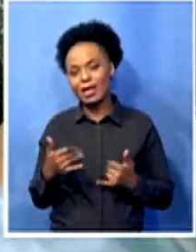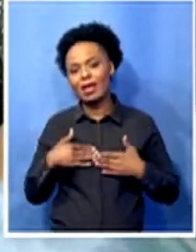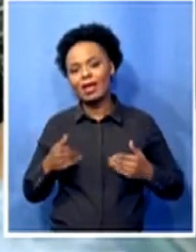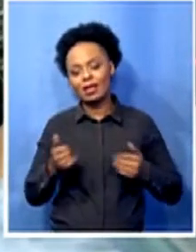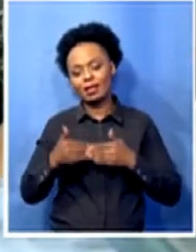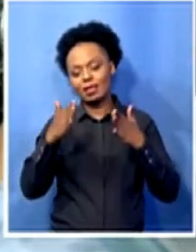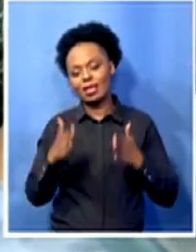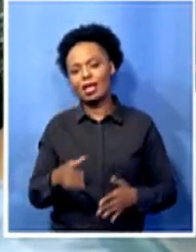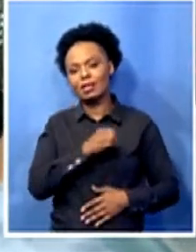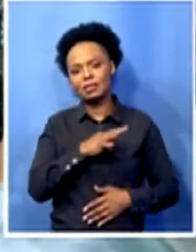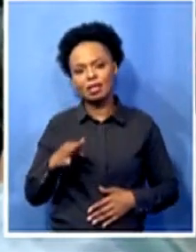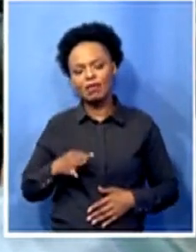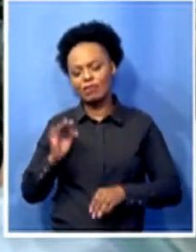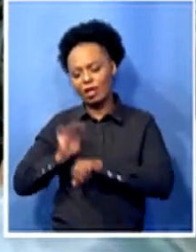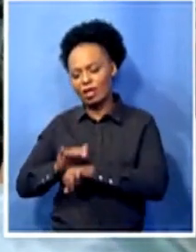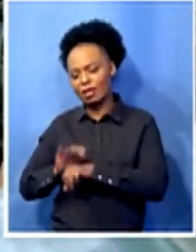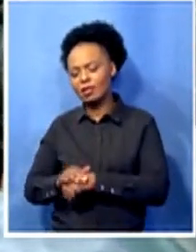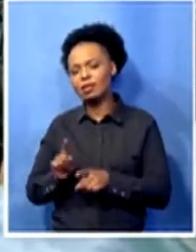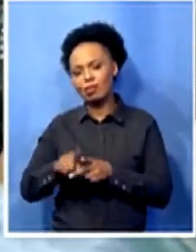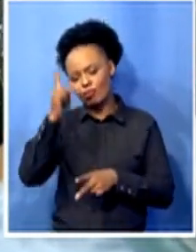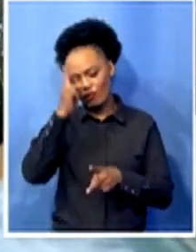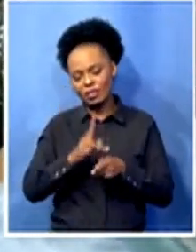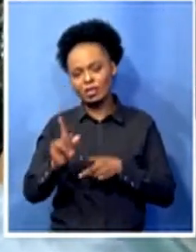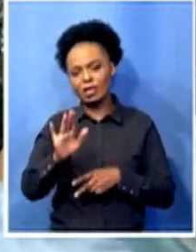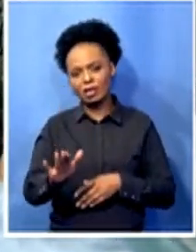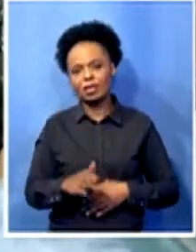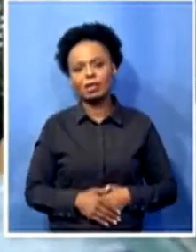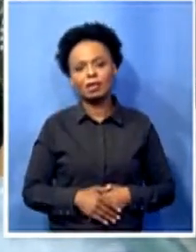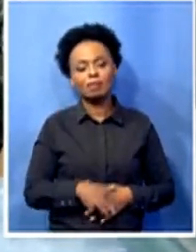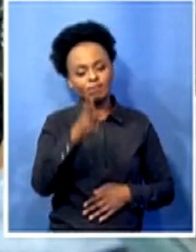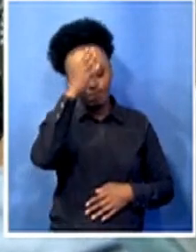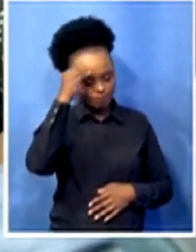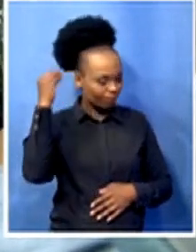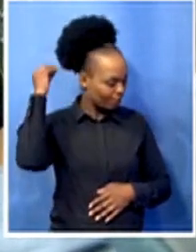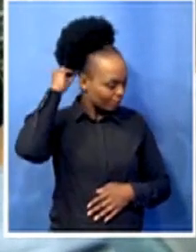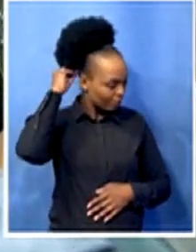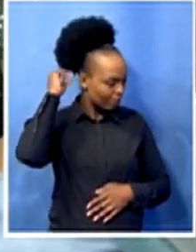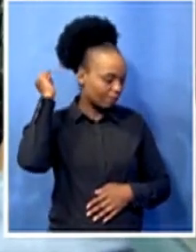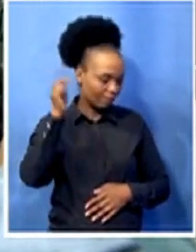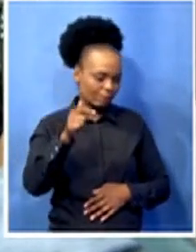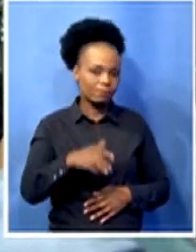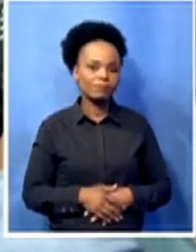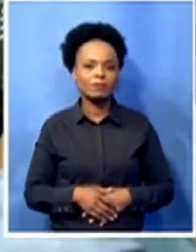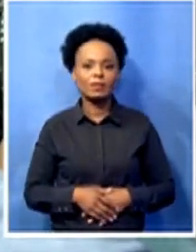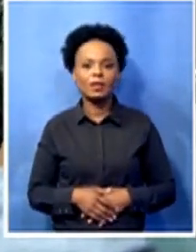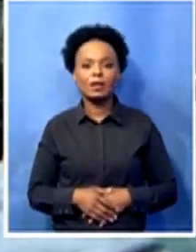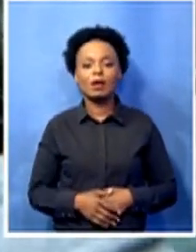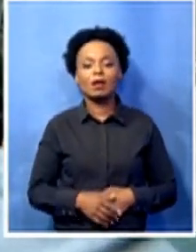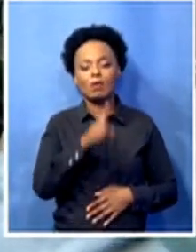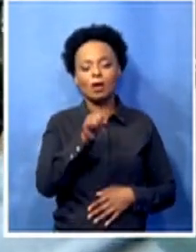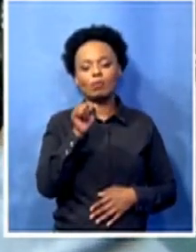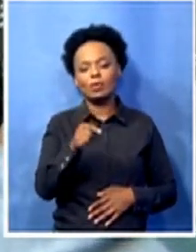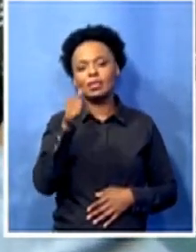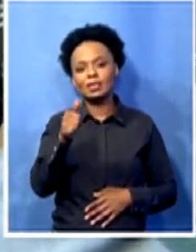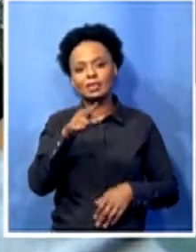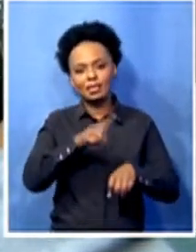professional. We note the prevalence in males is 1.6 times as much as with women. Yet the